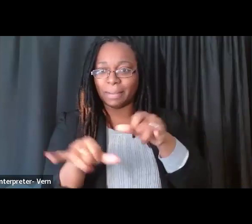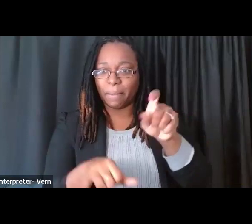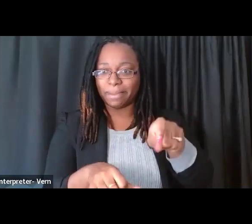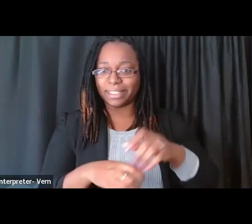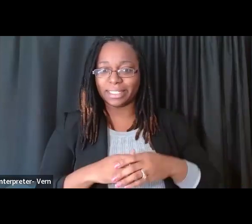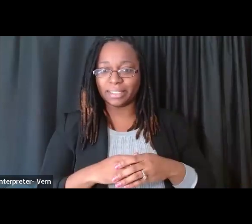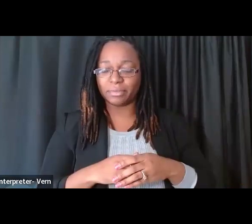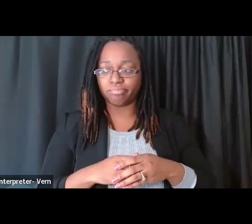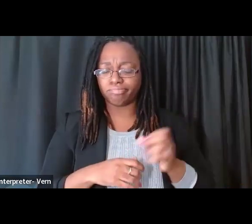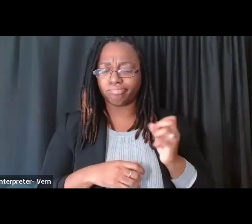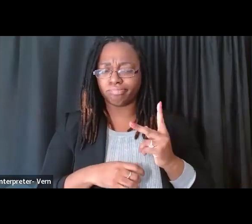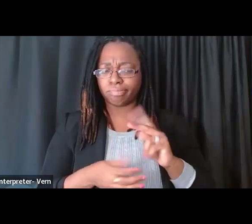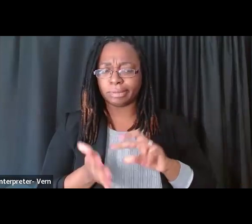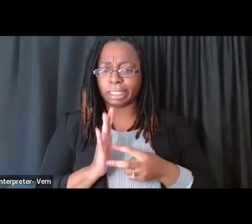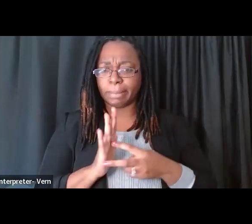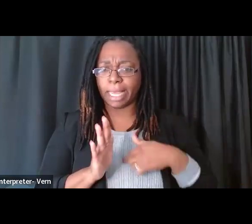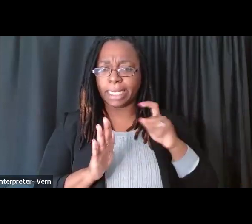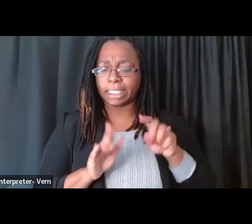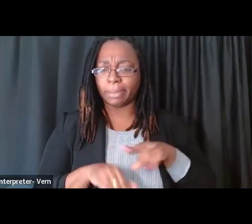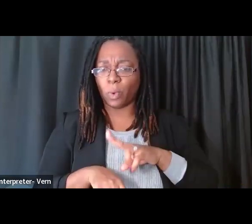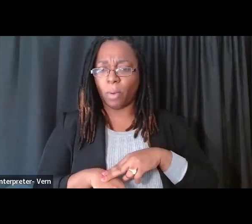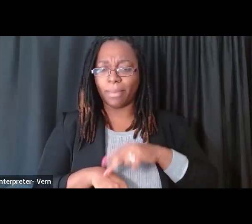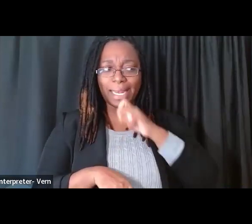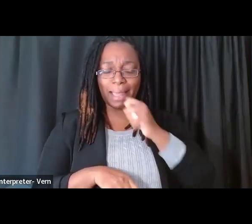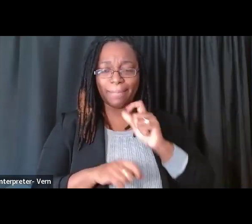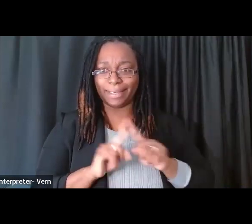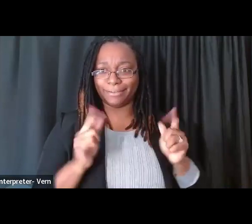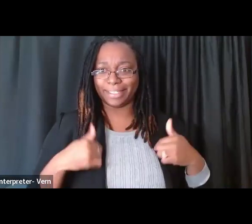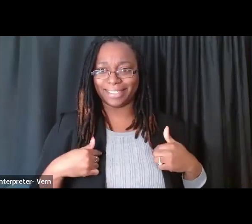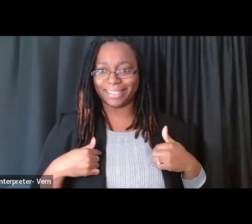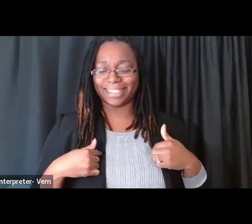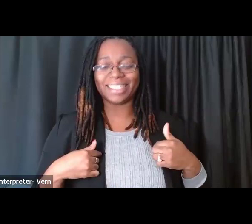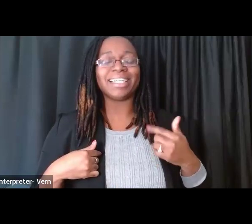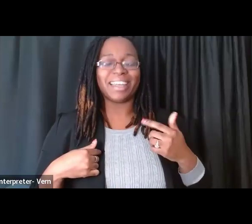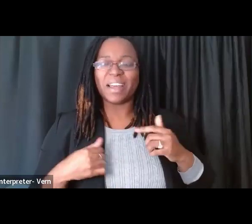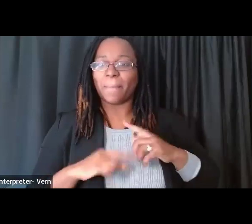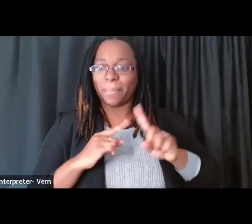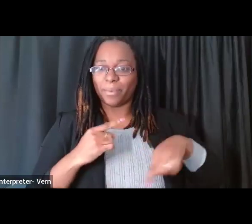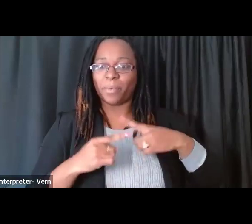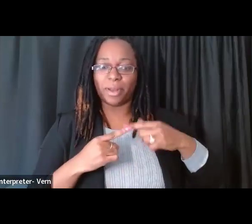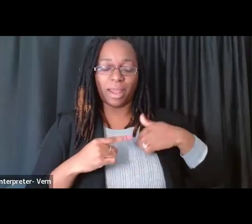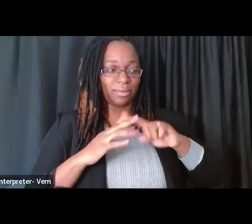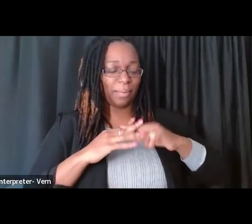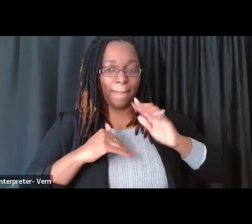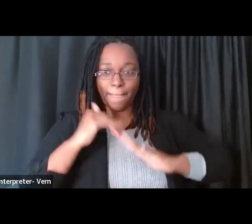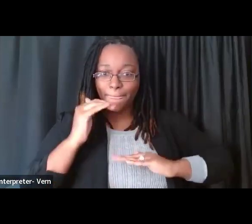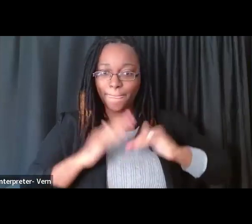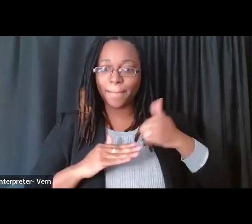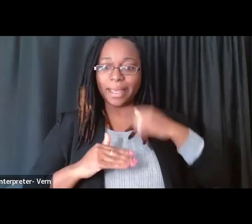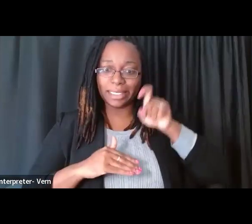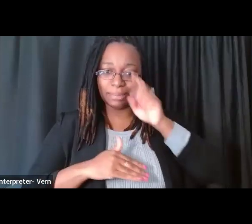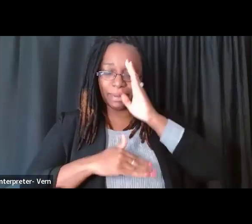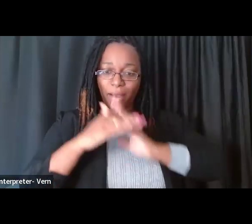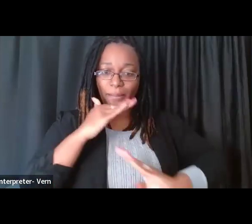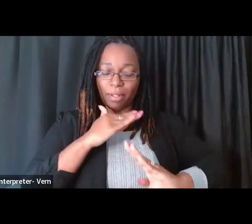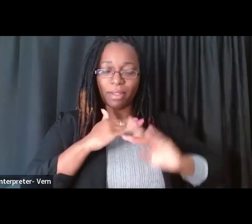Okay, so now the message was that I should just be ordinary, not set myself up or be the teacher. But as soon as I was getting comfortable with being humble, I would be